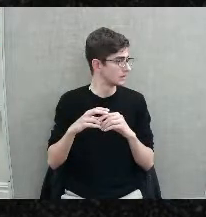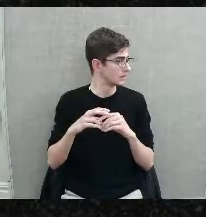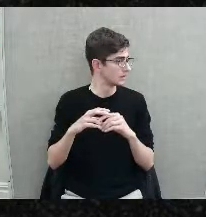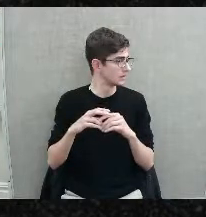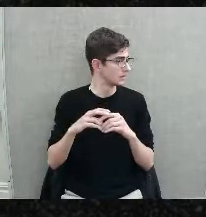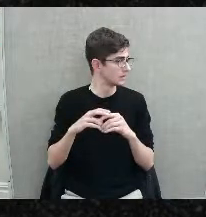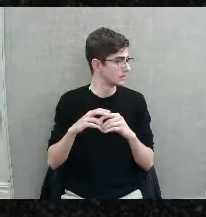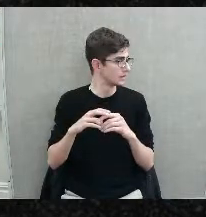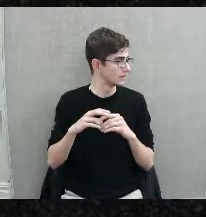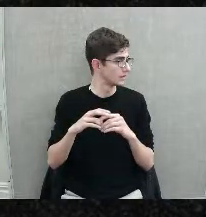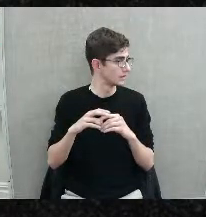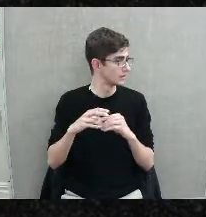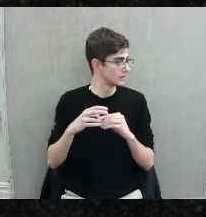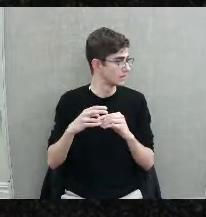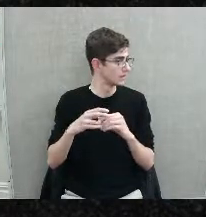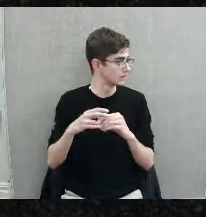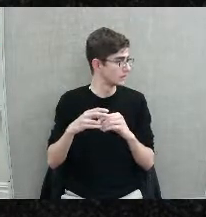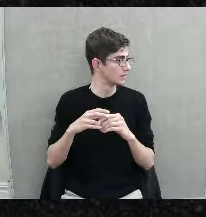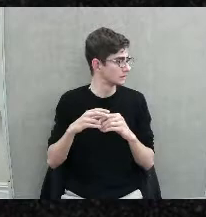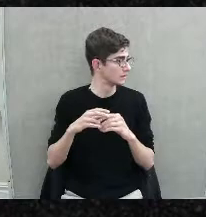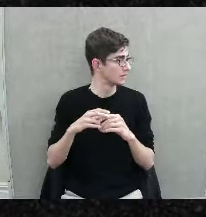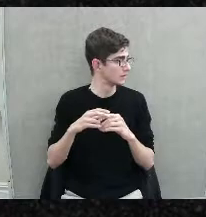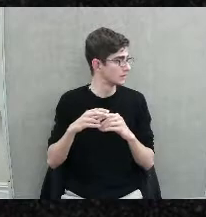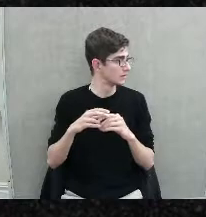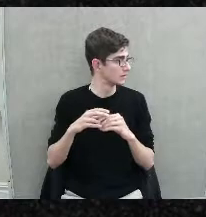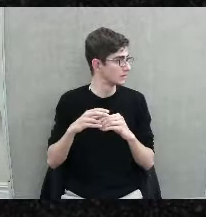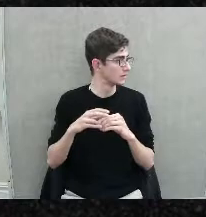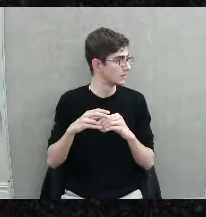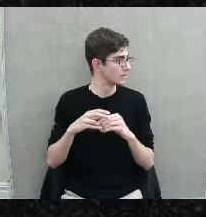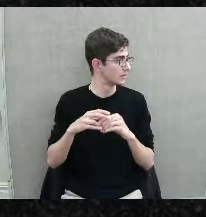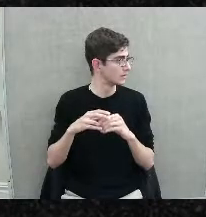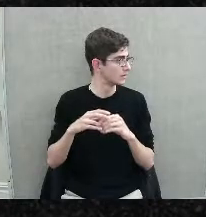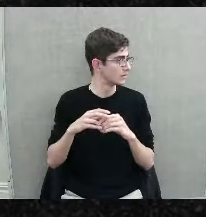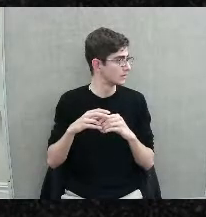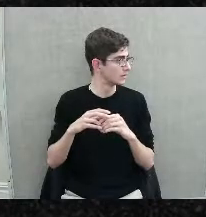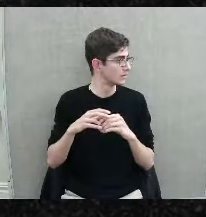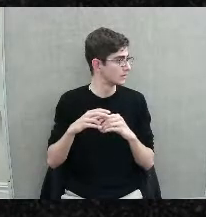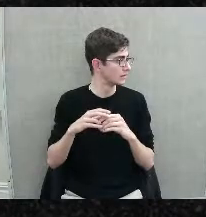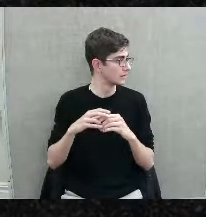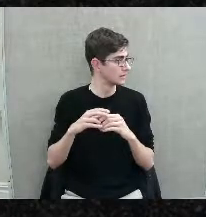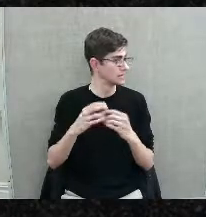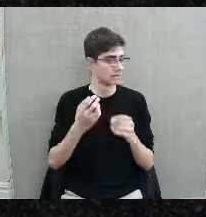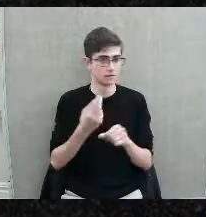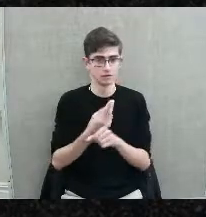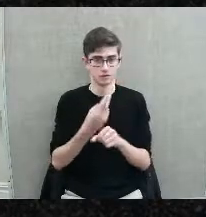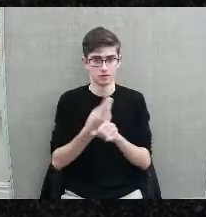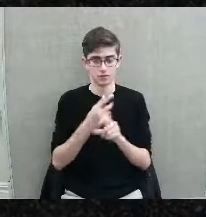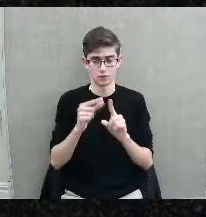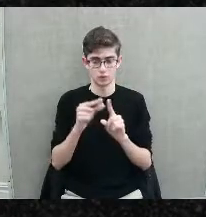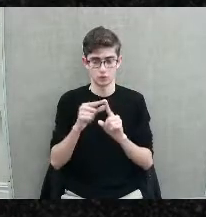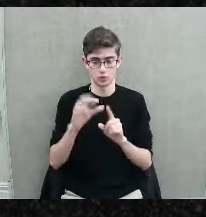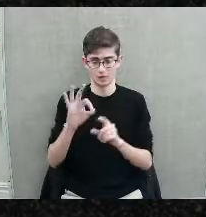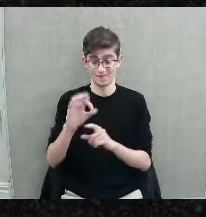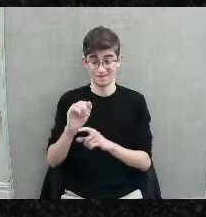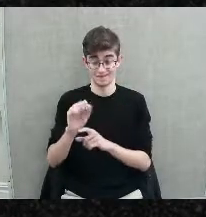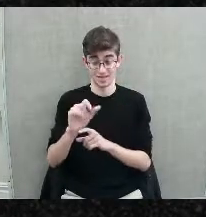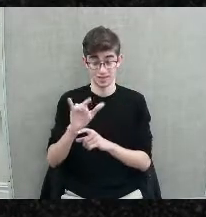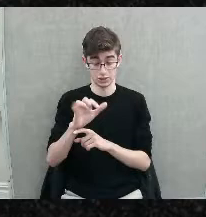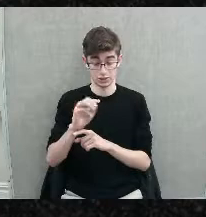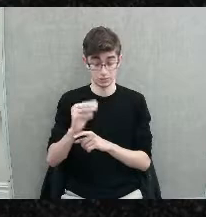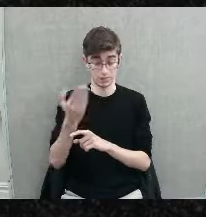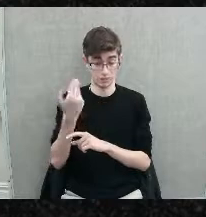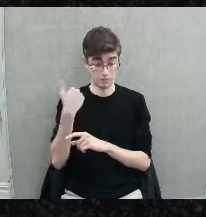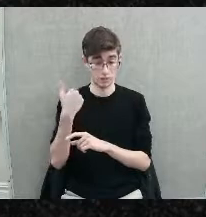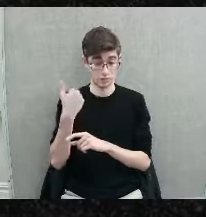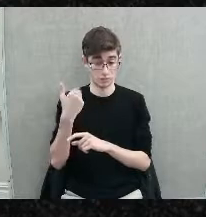co-author everything and all that. But I, in the relation to your question, I think I use the word fascism. I like